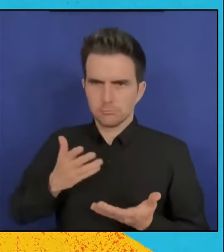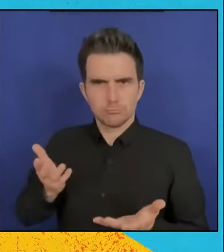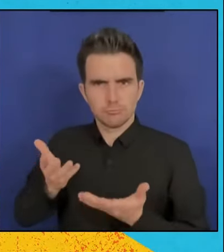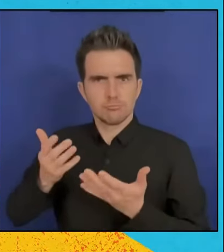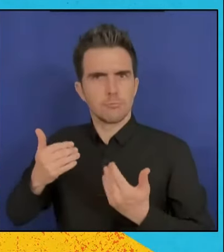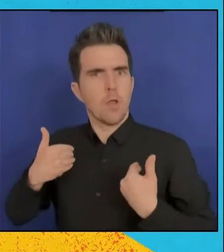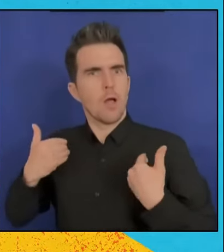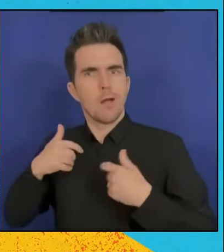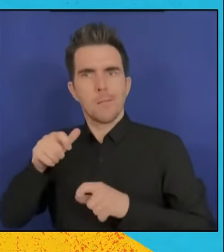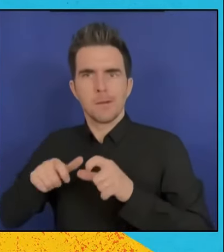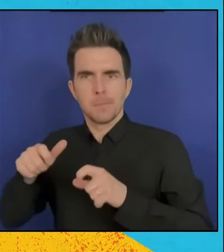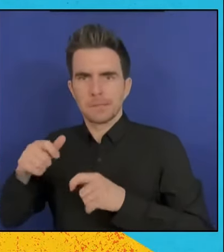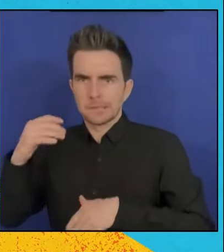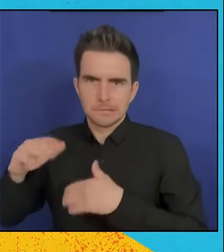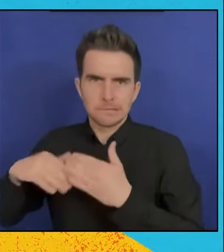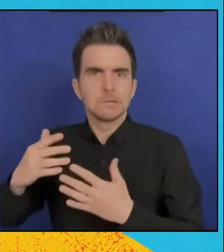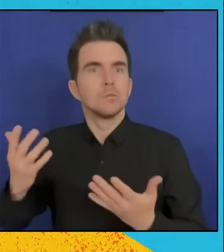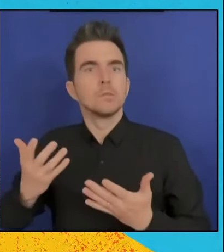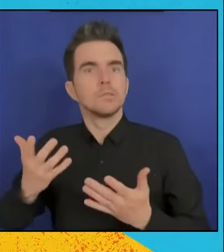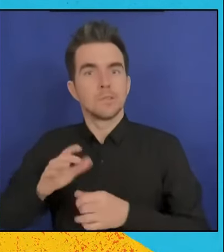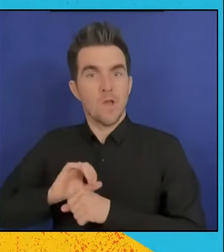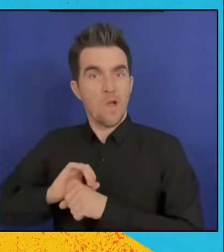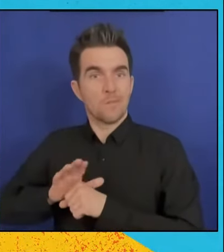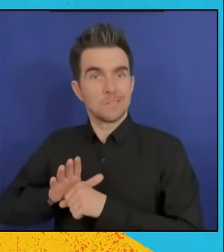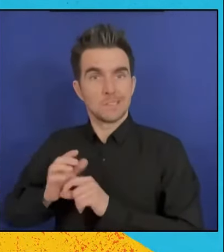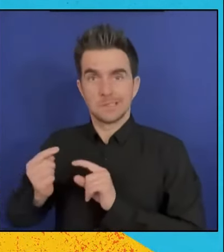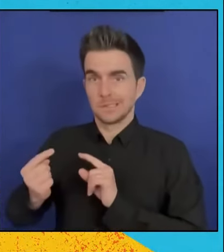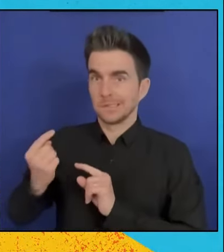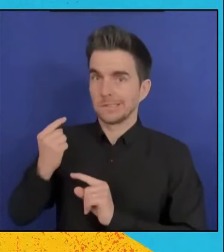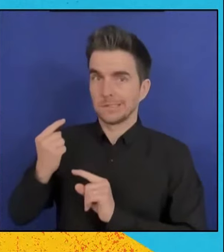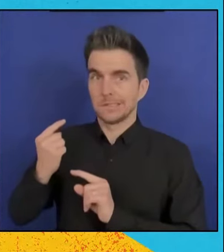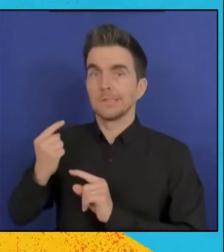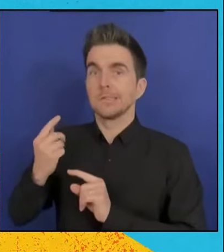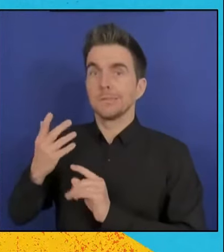I wish you all a very productive discussions.